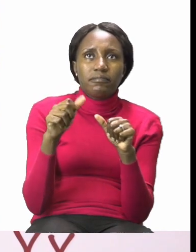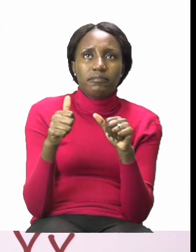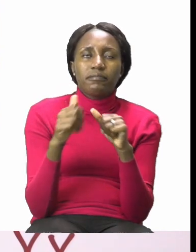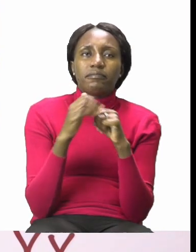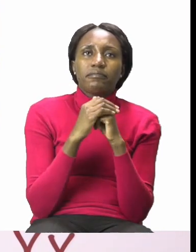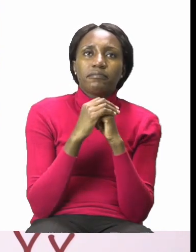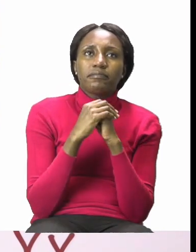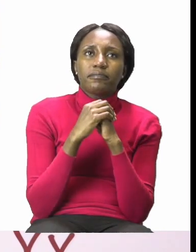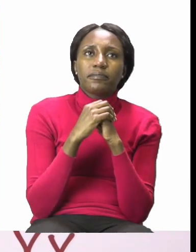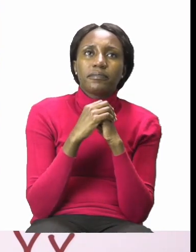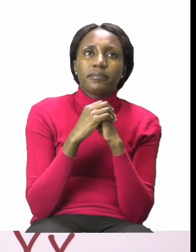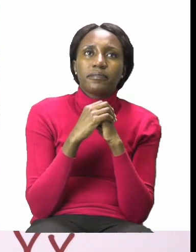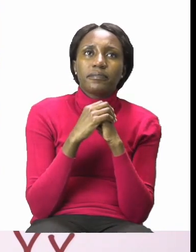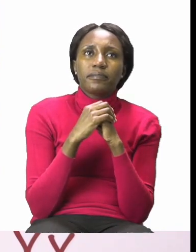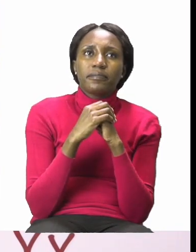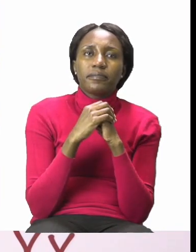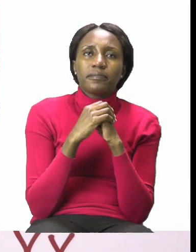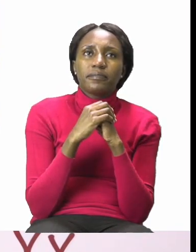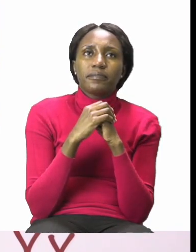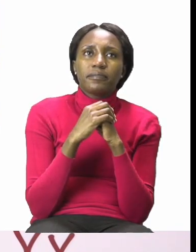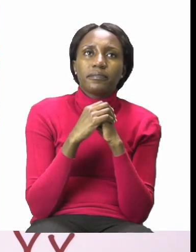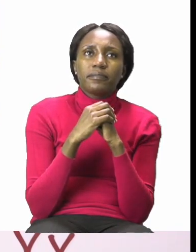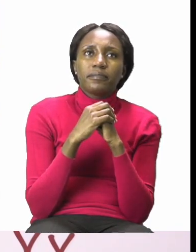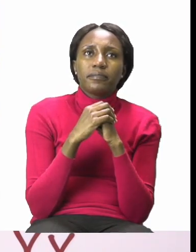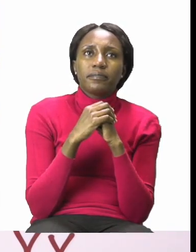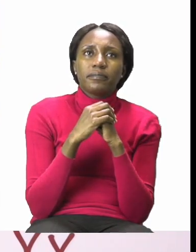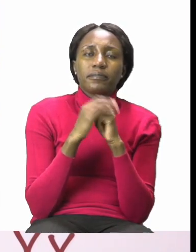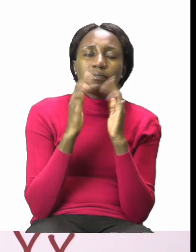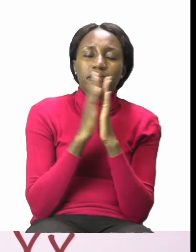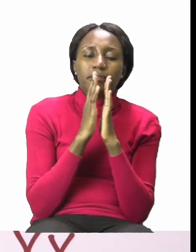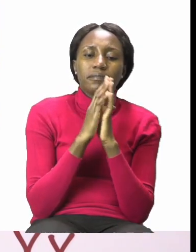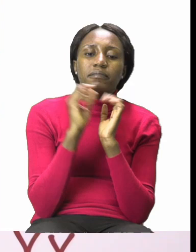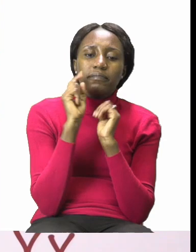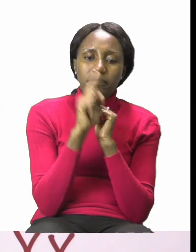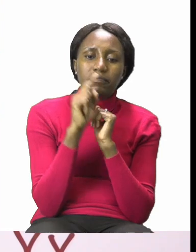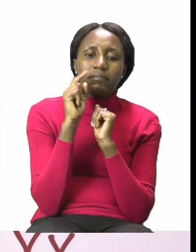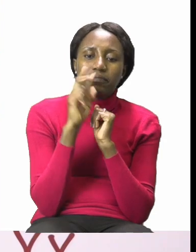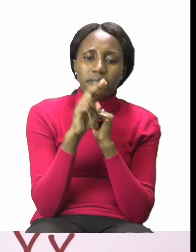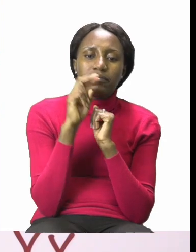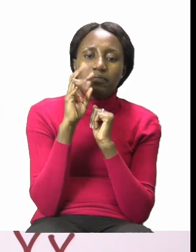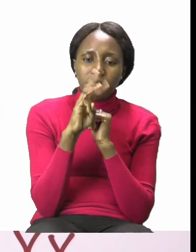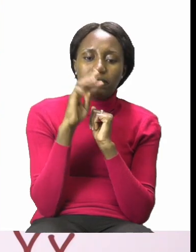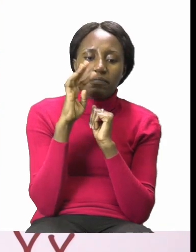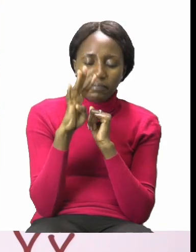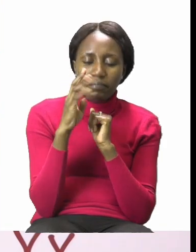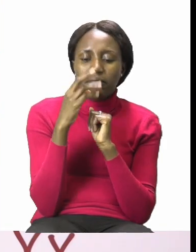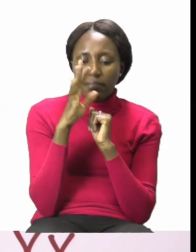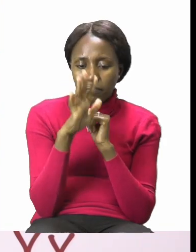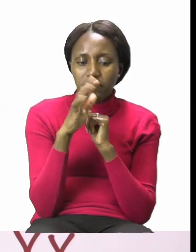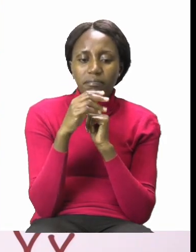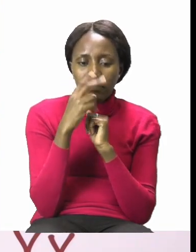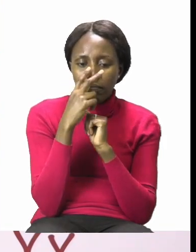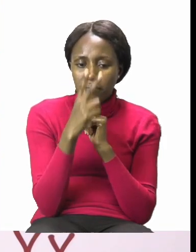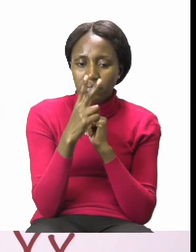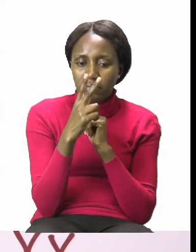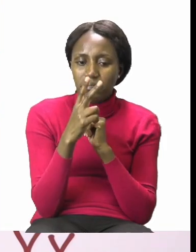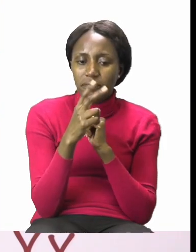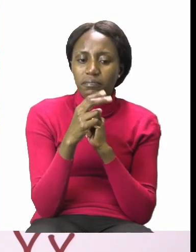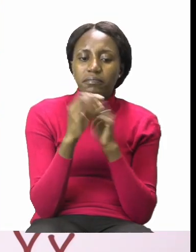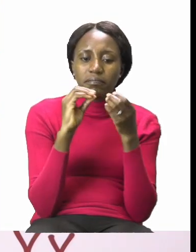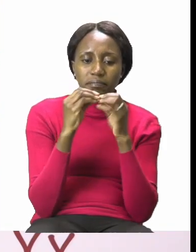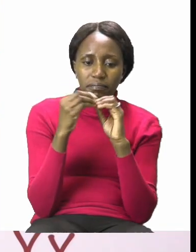other sets. So count out loud. Look for the number and then connect